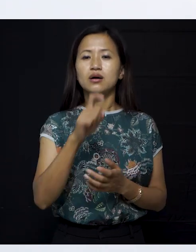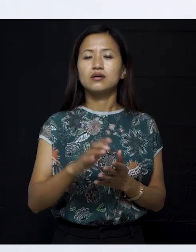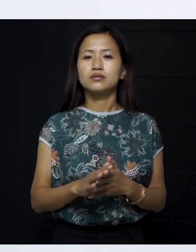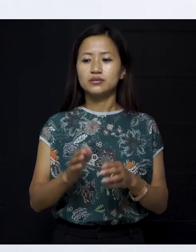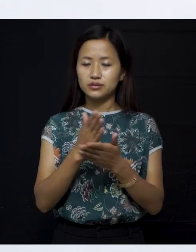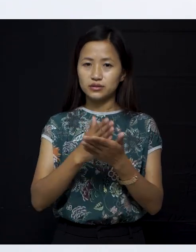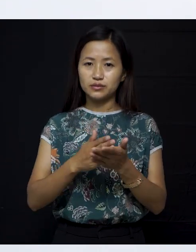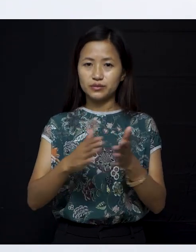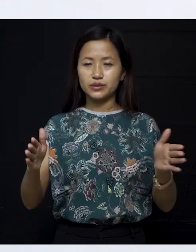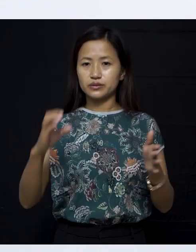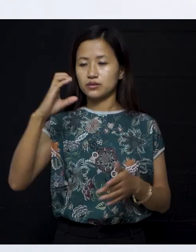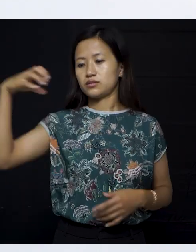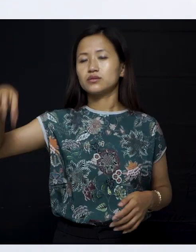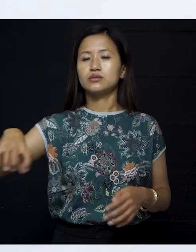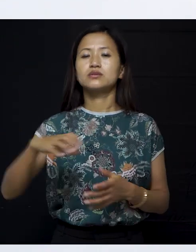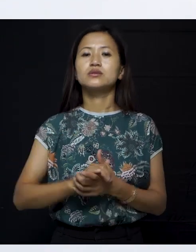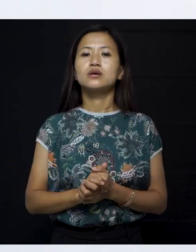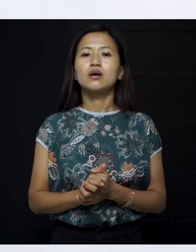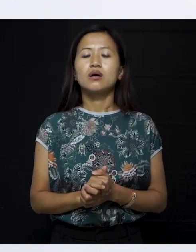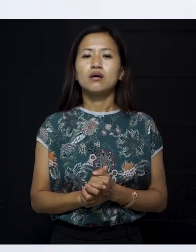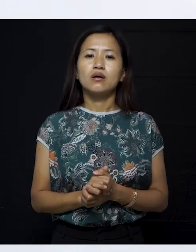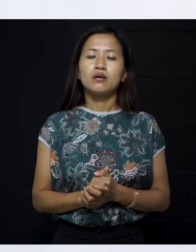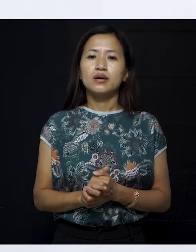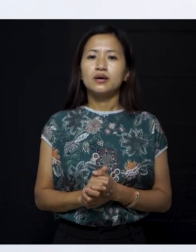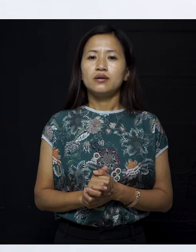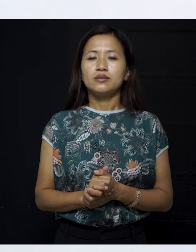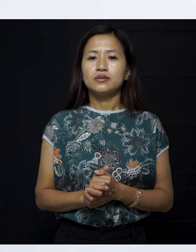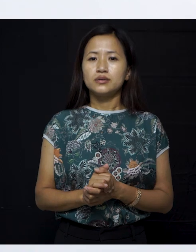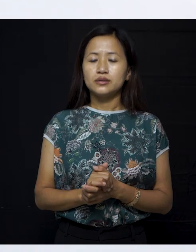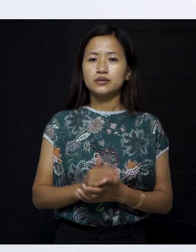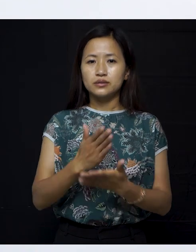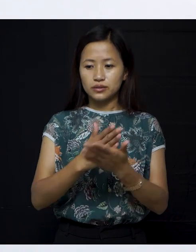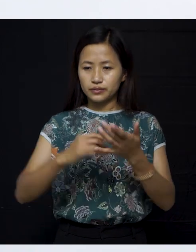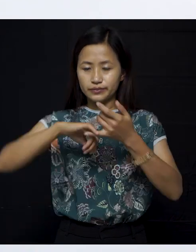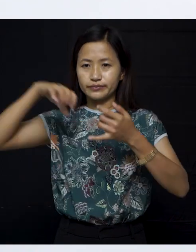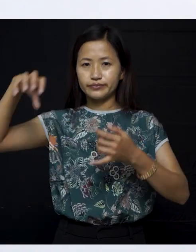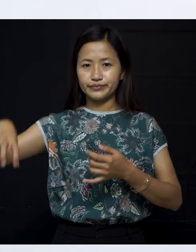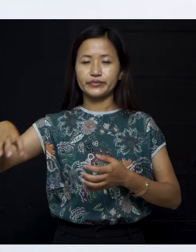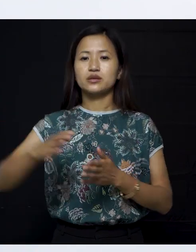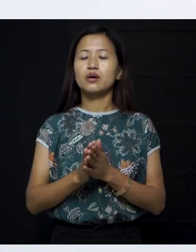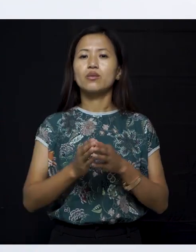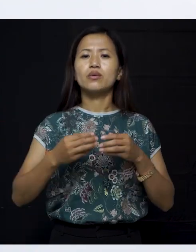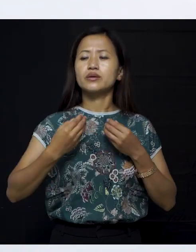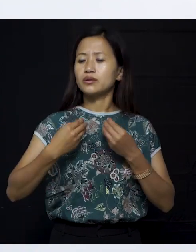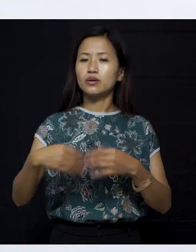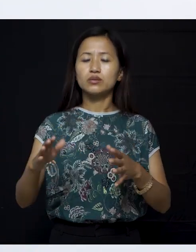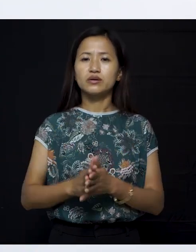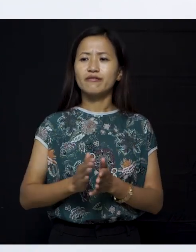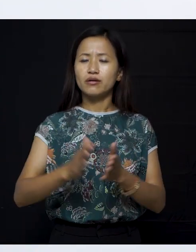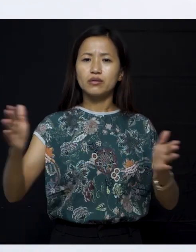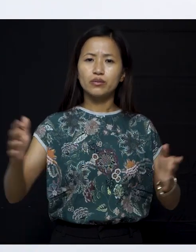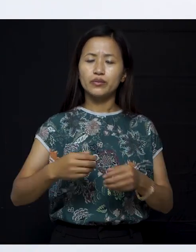for a separate country or a separate state away from India, is